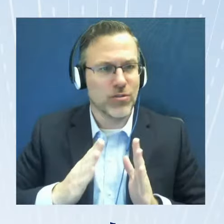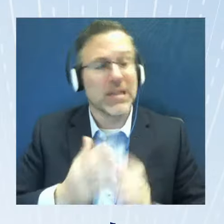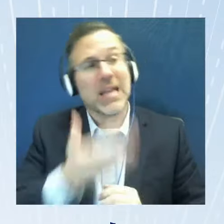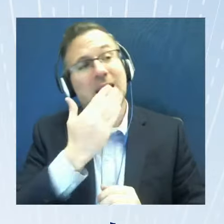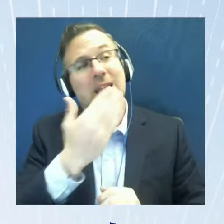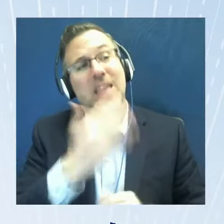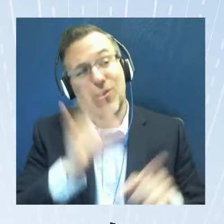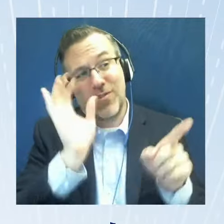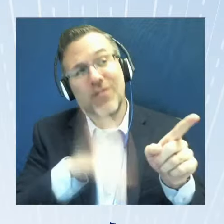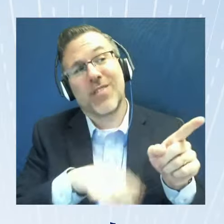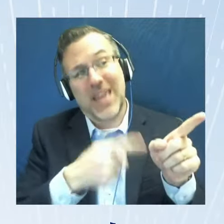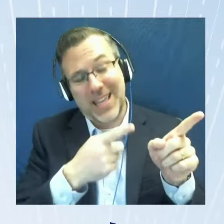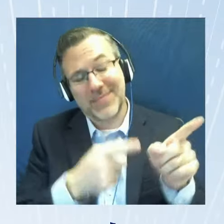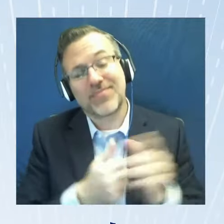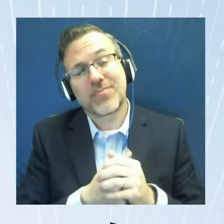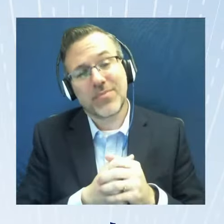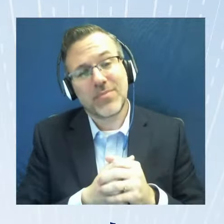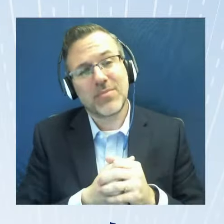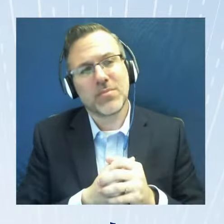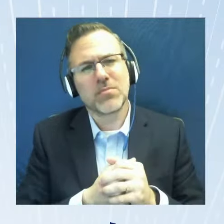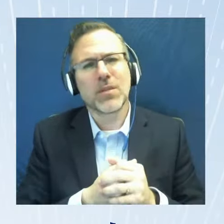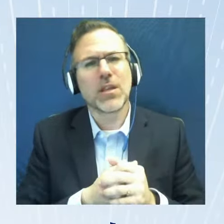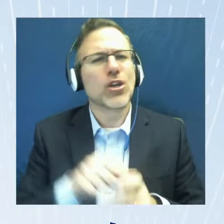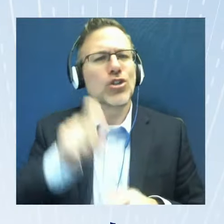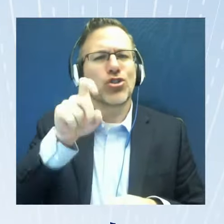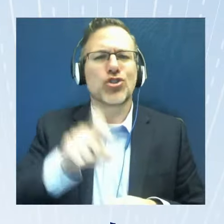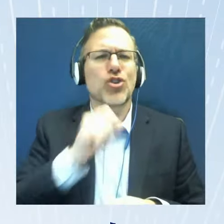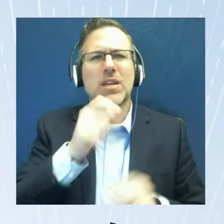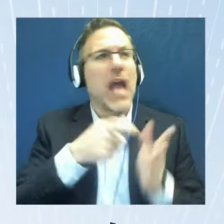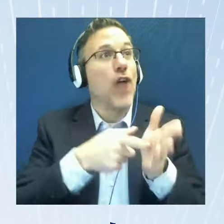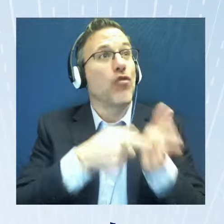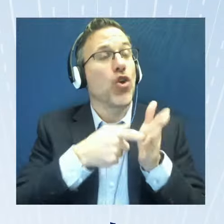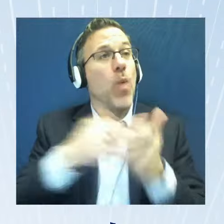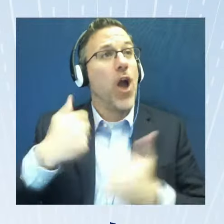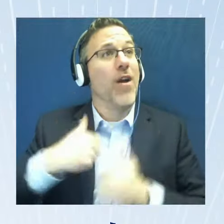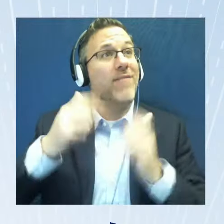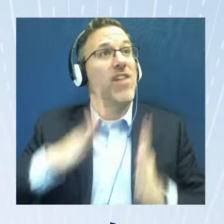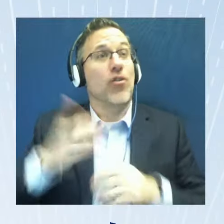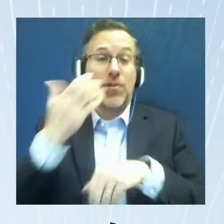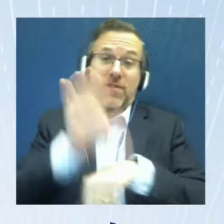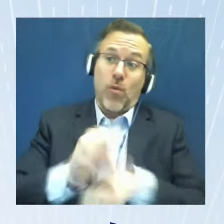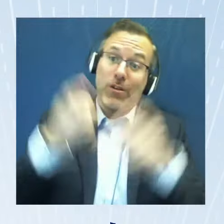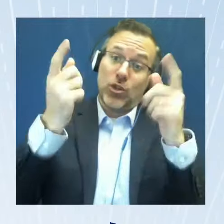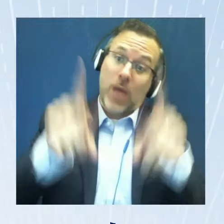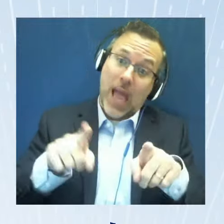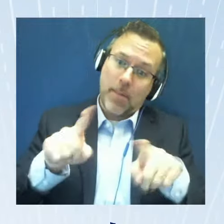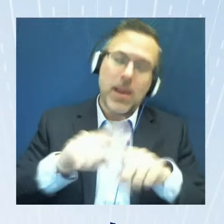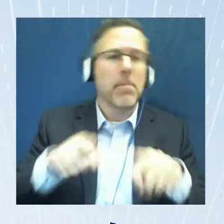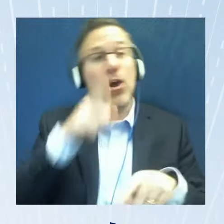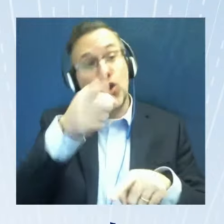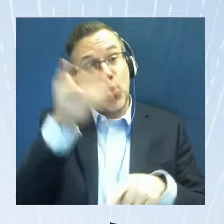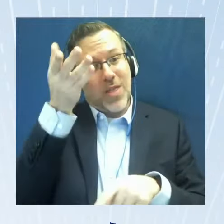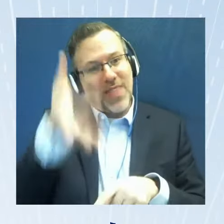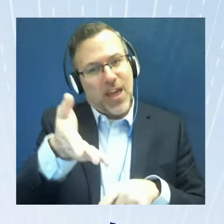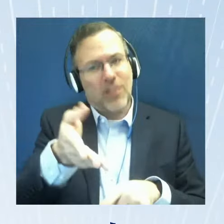because it shouldn't take a veteran to force something to happen, but having you there makes a big difference. Thank